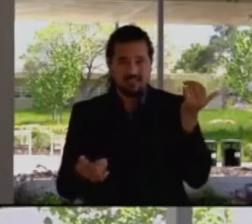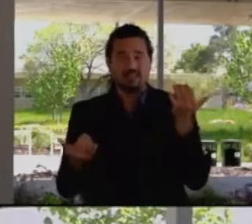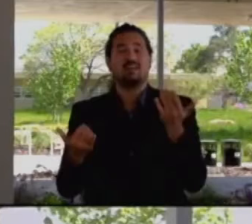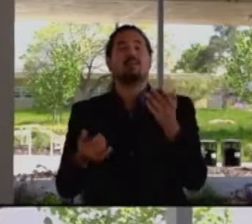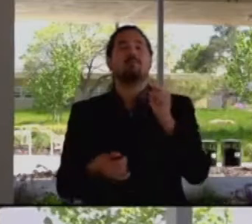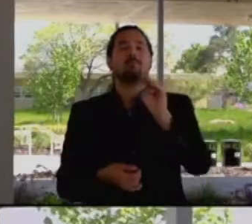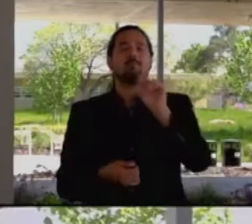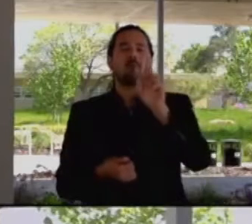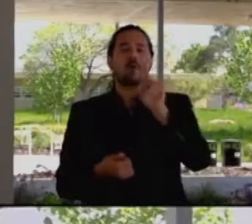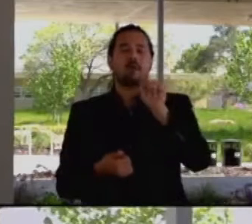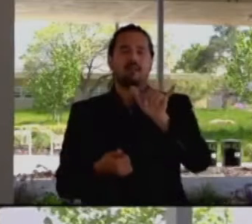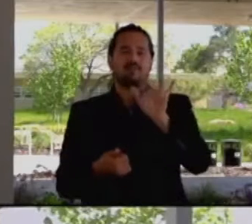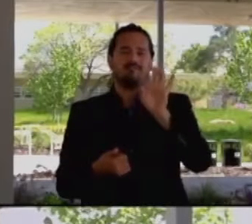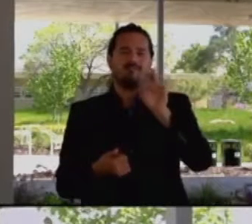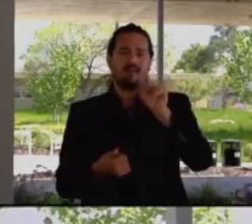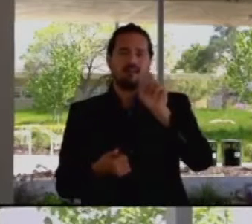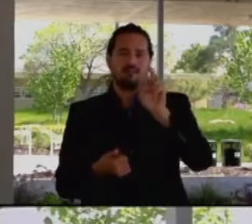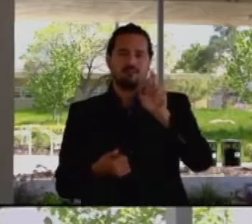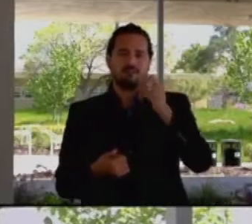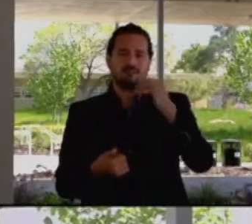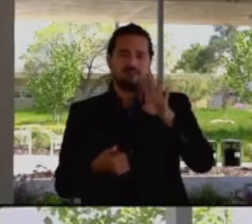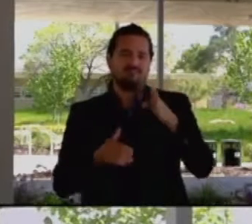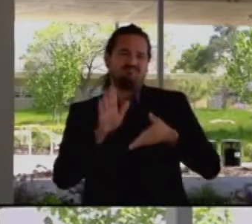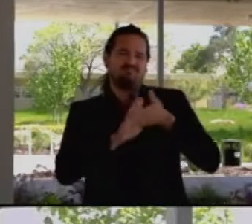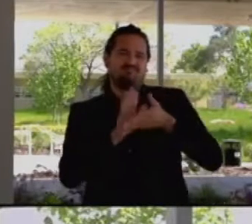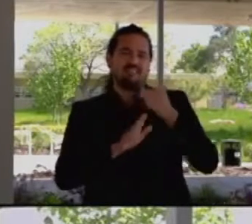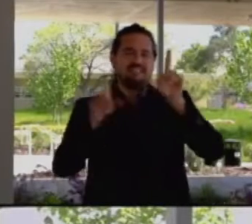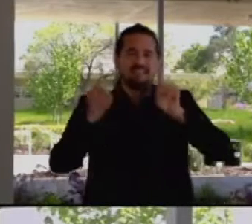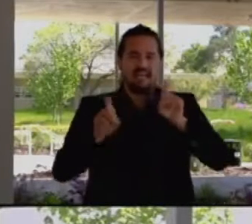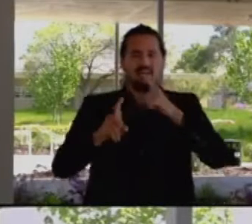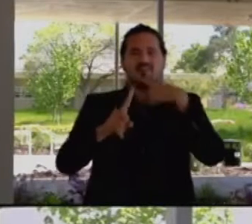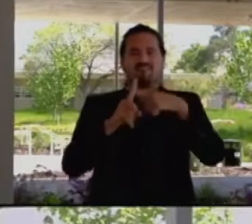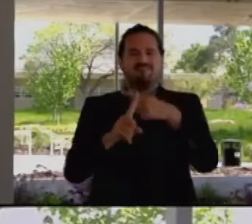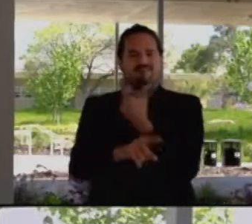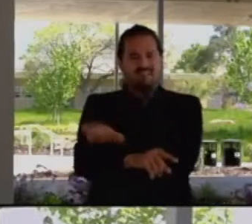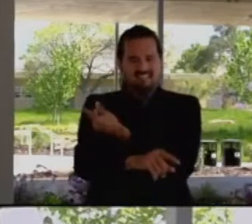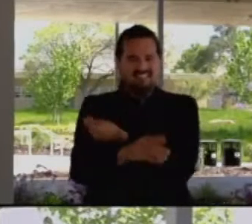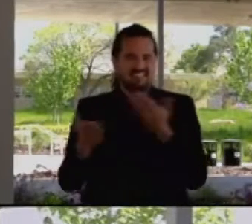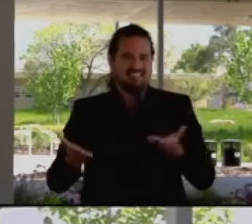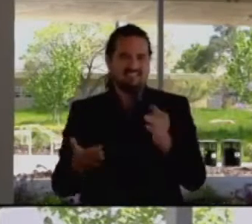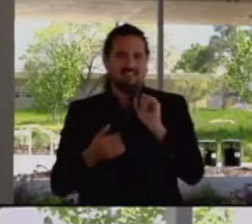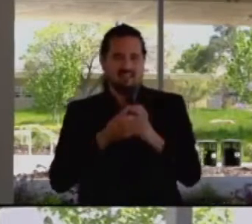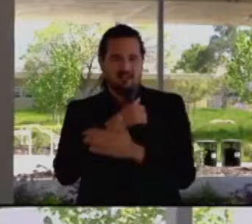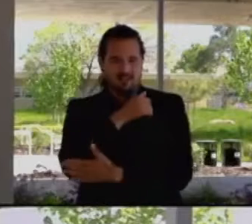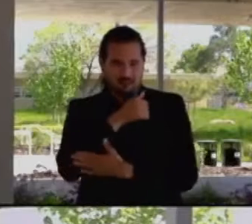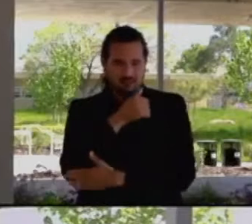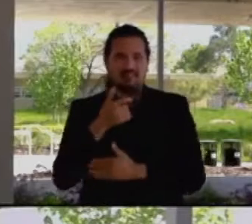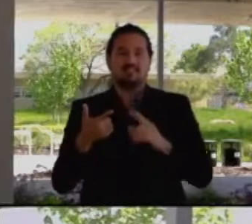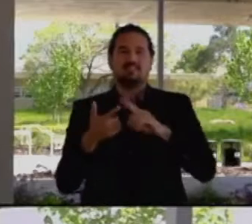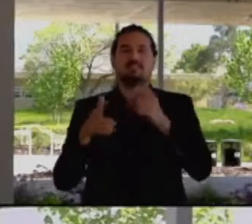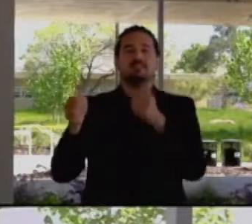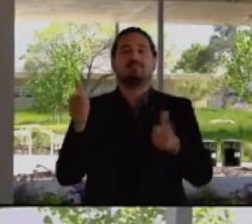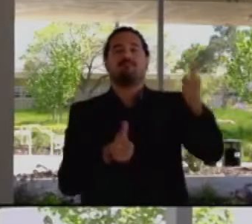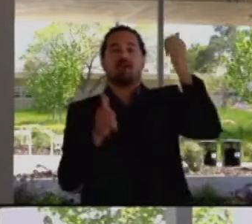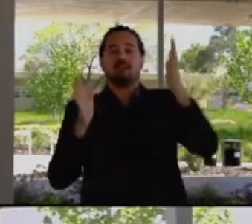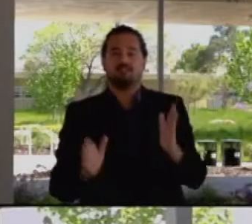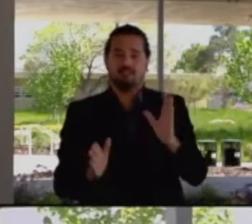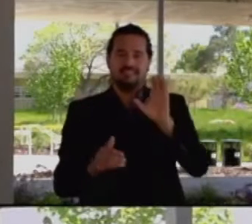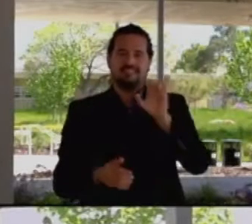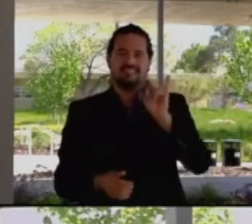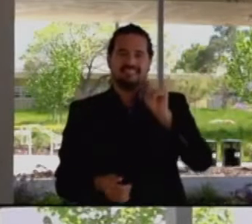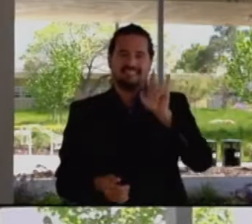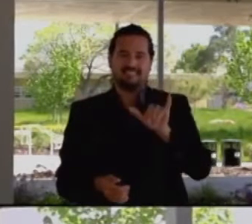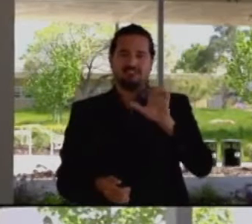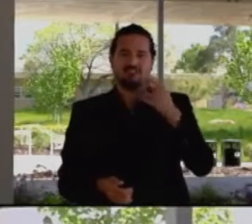testing and vaccine officer for the County of Santa Clara. We also have Supervisor Cindy Chavez from the Santa Clara County Board